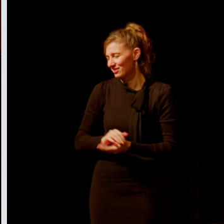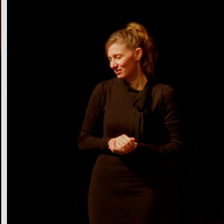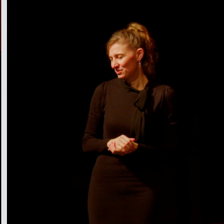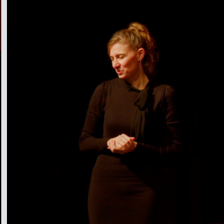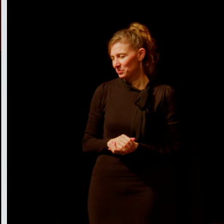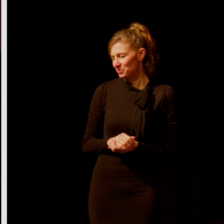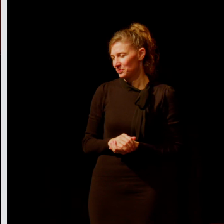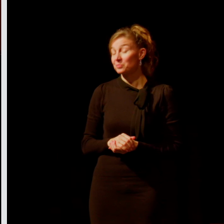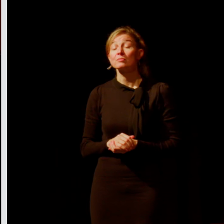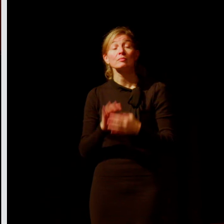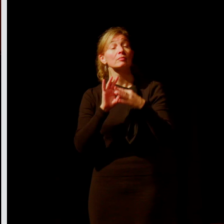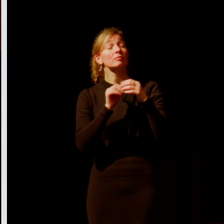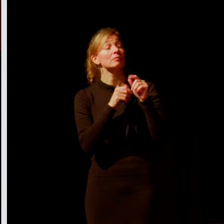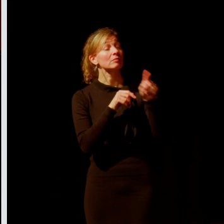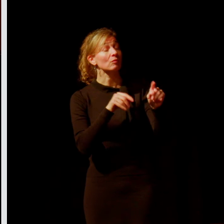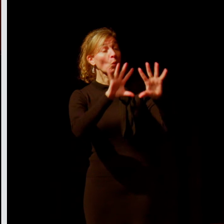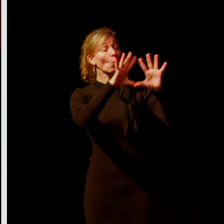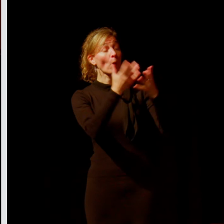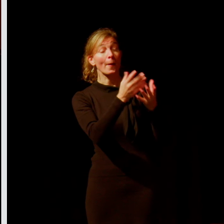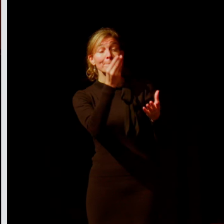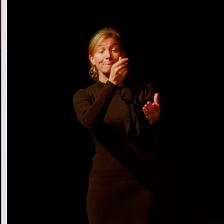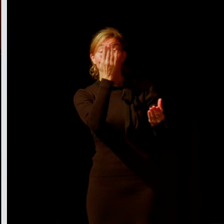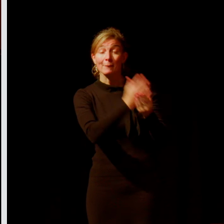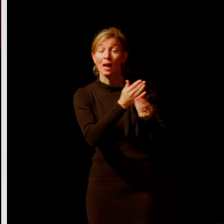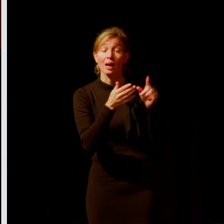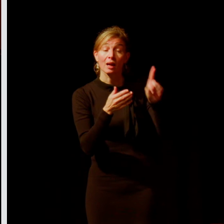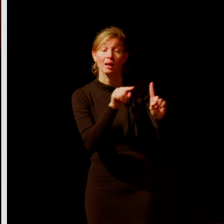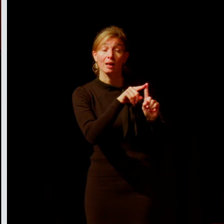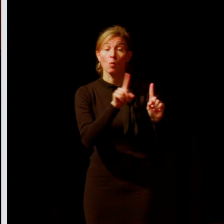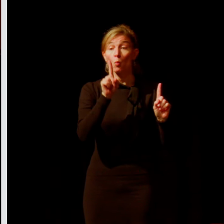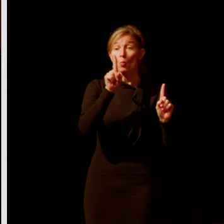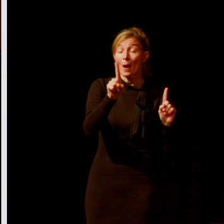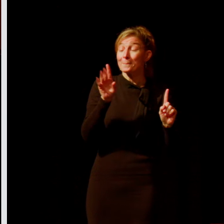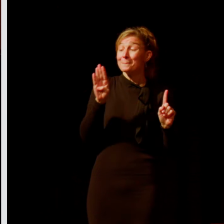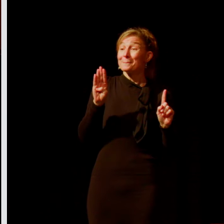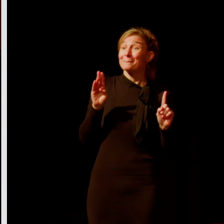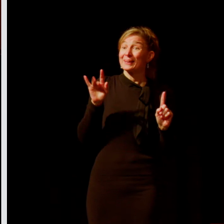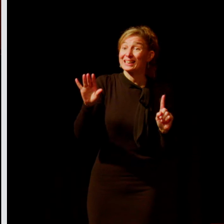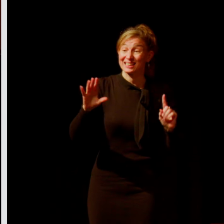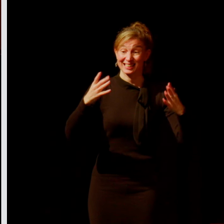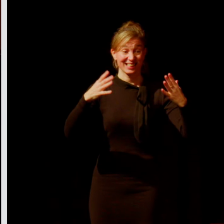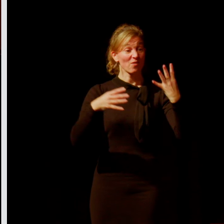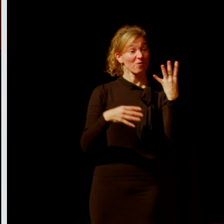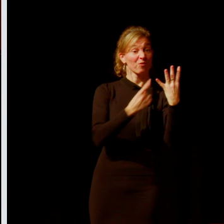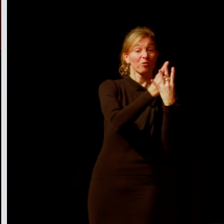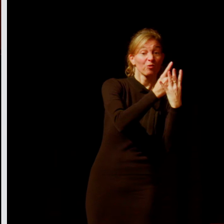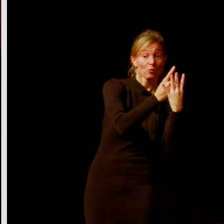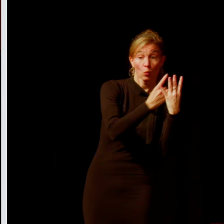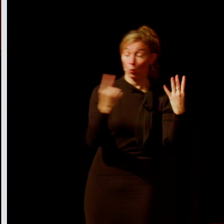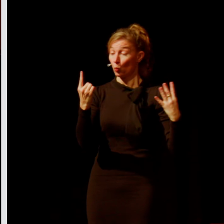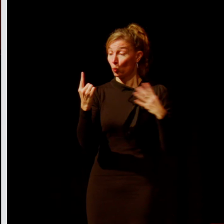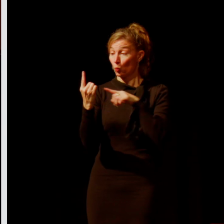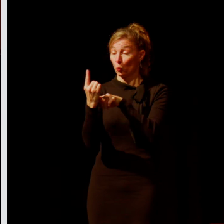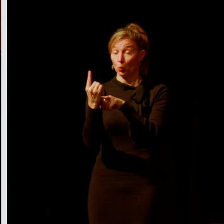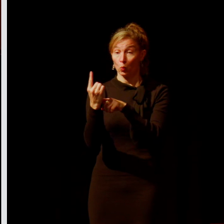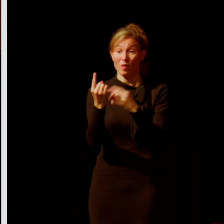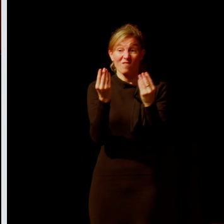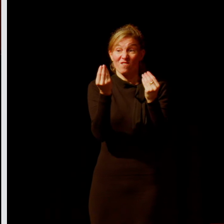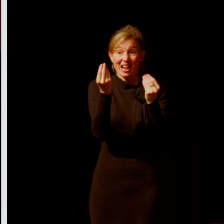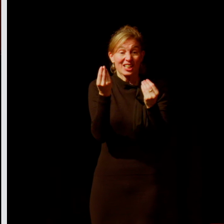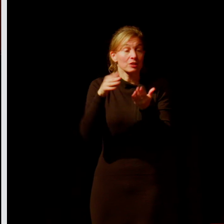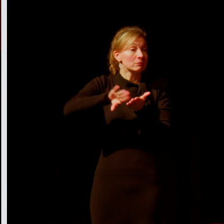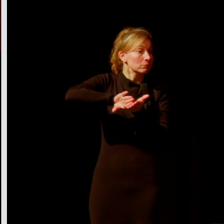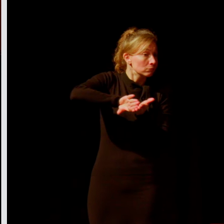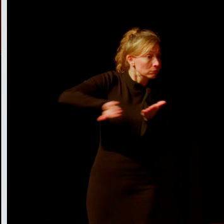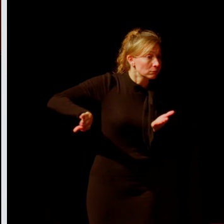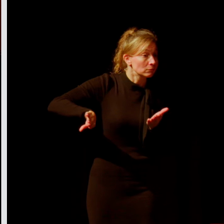According to the World Bank, 1 billion women, that's 1 in 4, are financially excluded. No